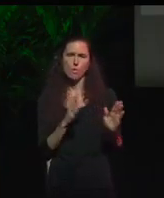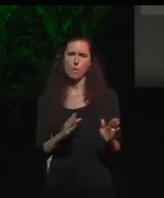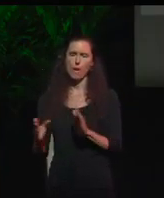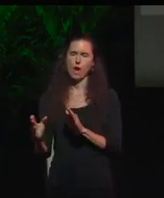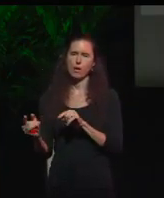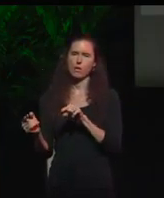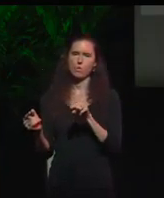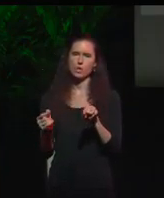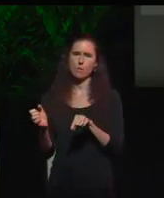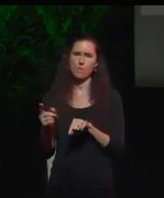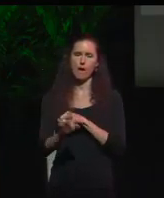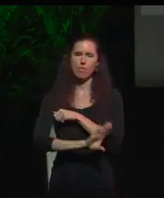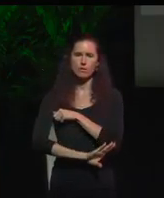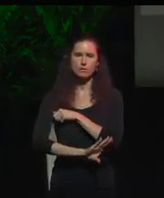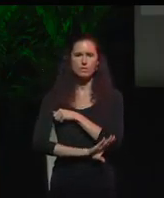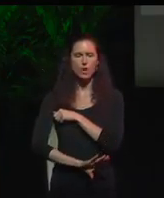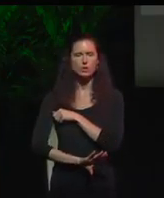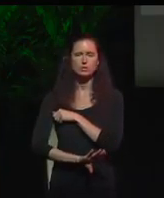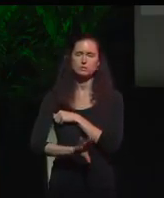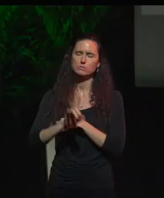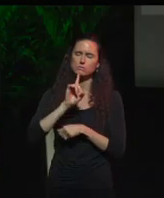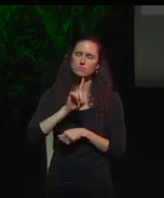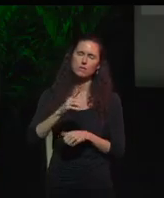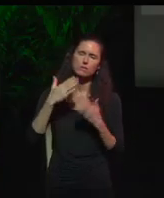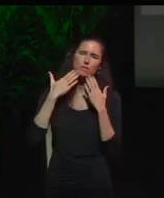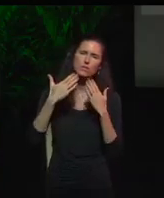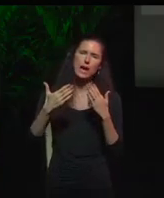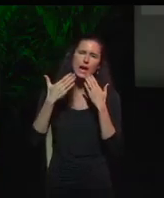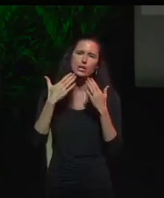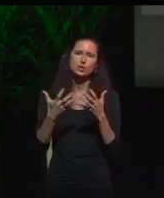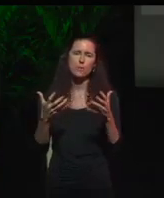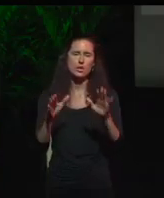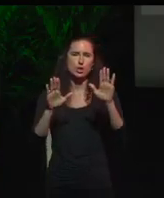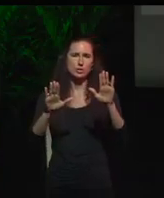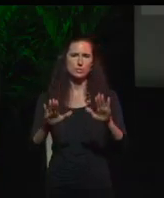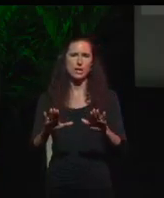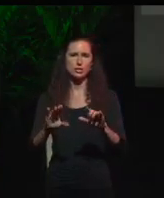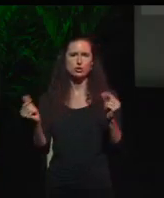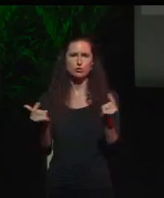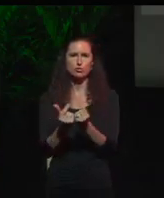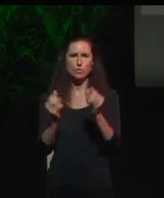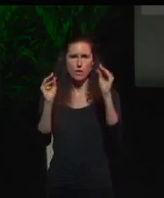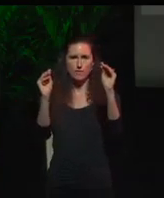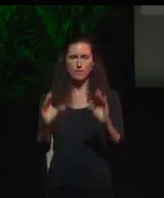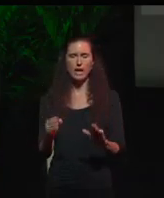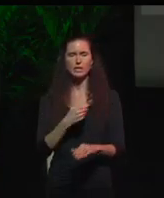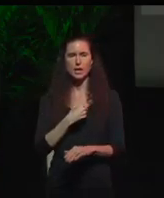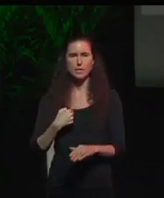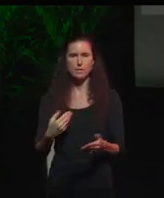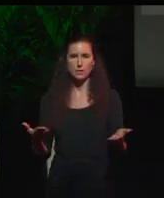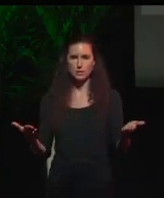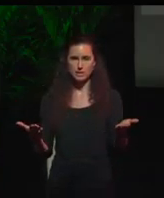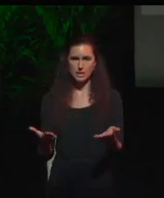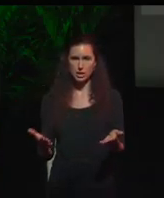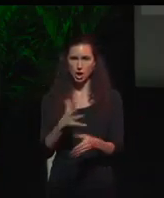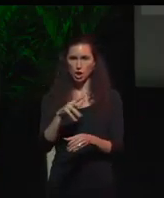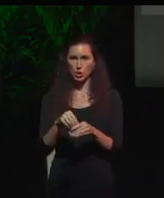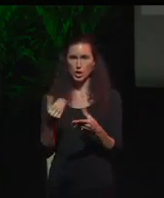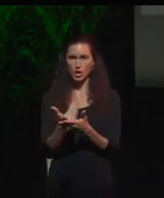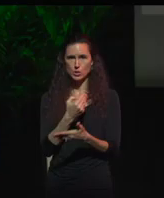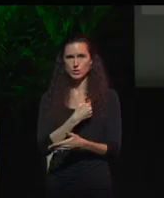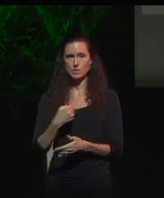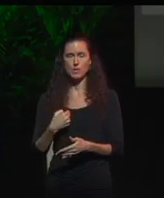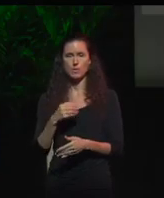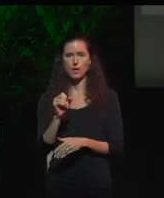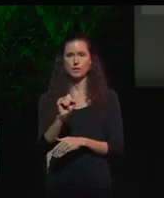came back this fall. So just a huge shout out to this amazing group of faculty members you see here, including our newest member, Scott